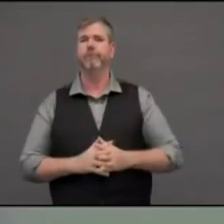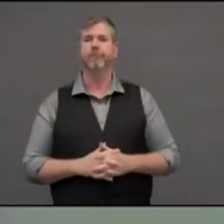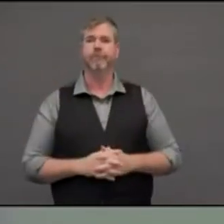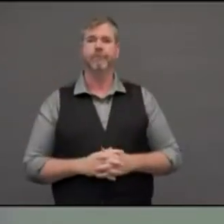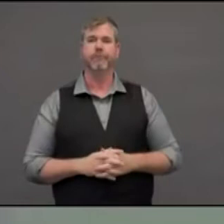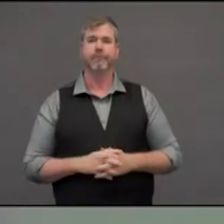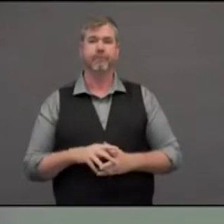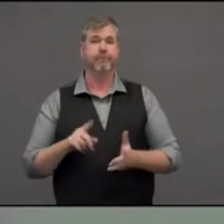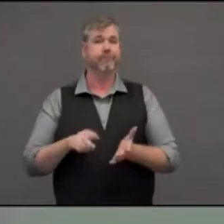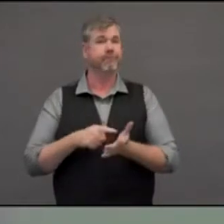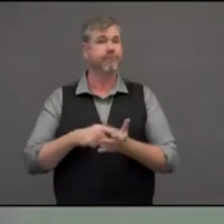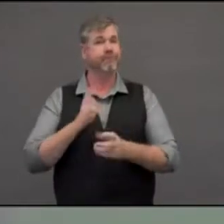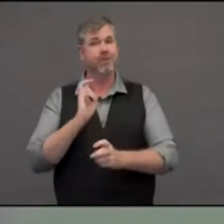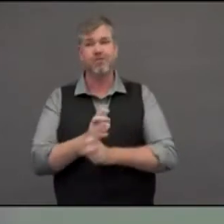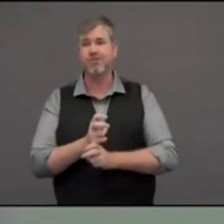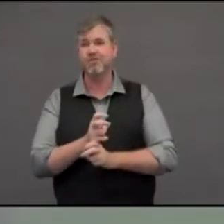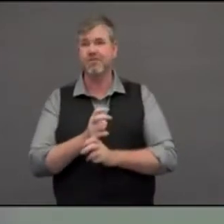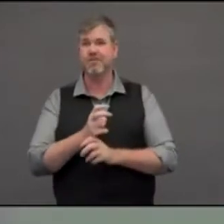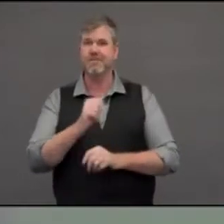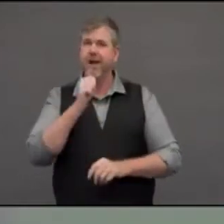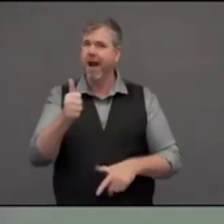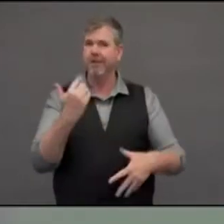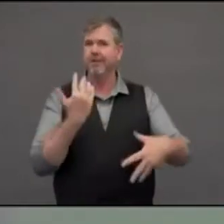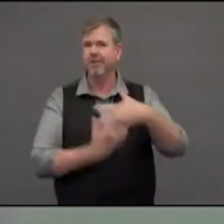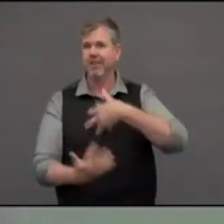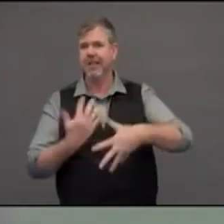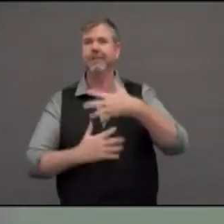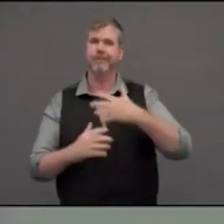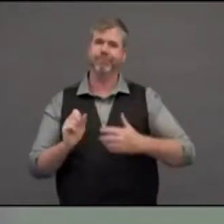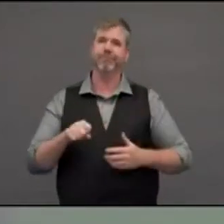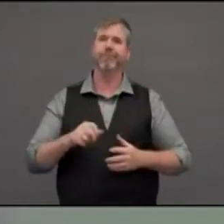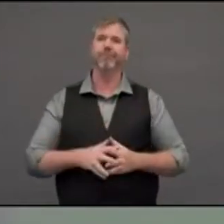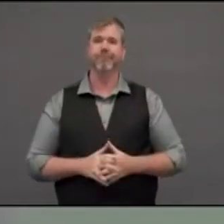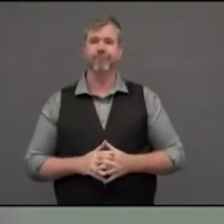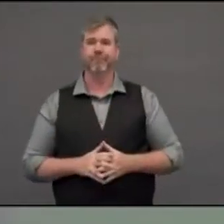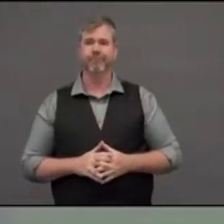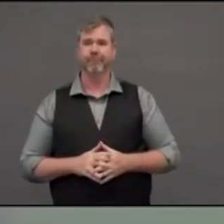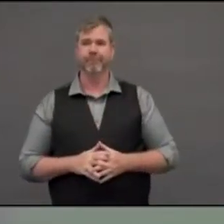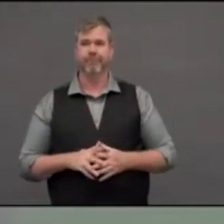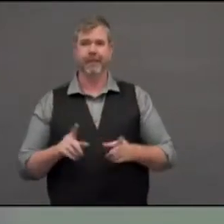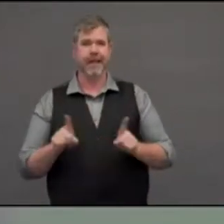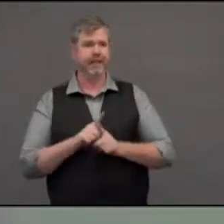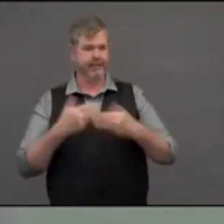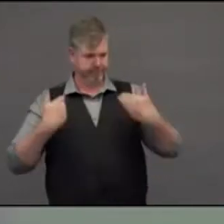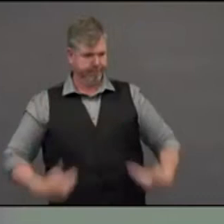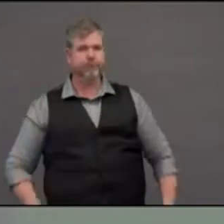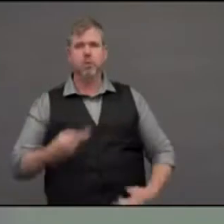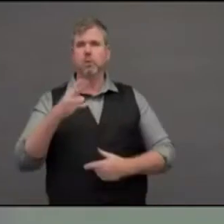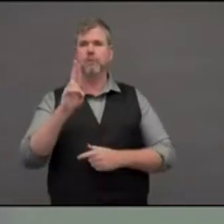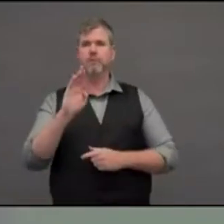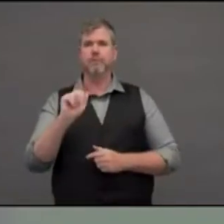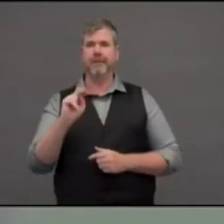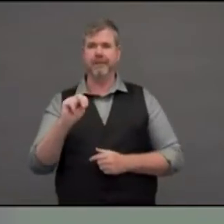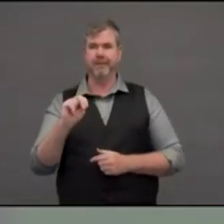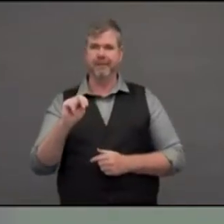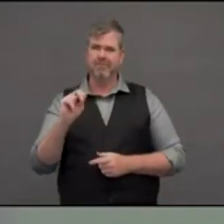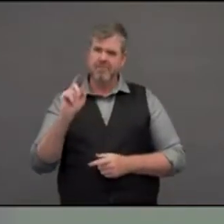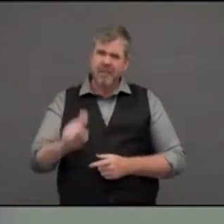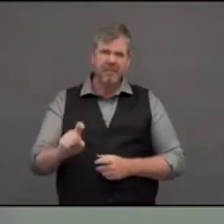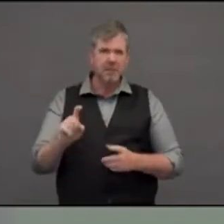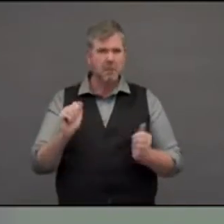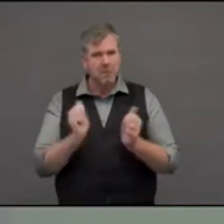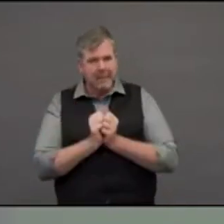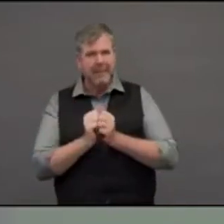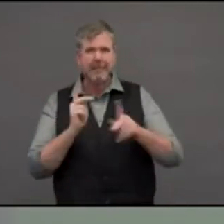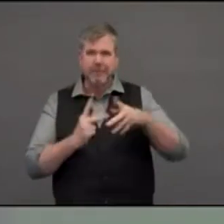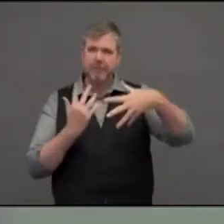not socialize. I think that's just very difficult. I think as humans, we want to socialize, and it's very difficult, but we have to take those